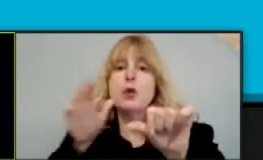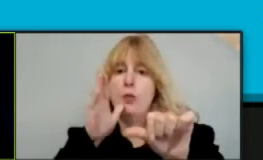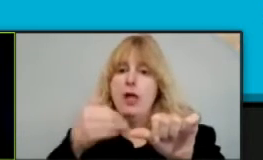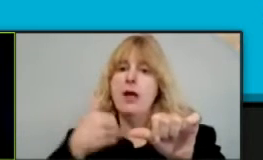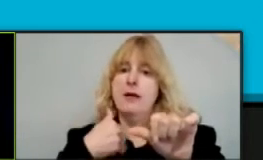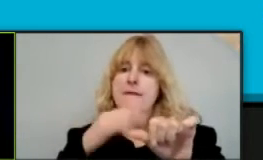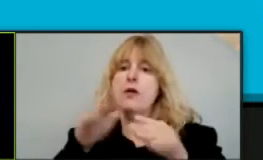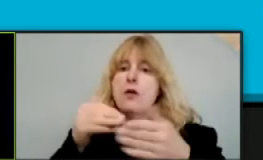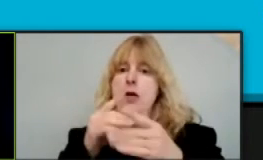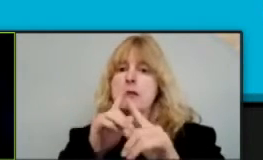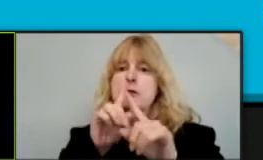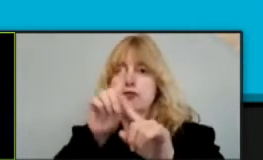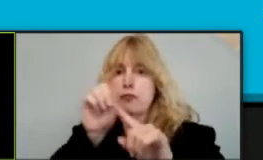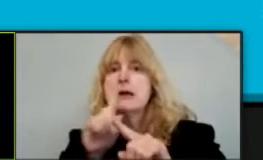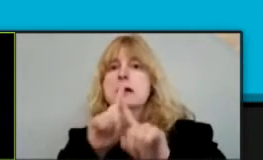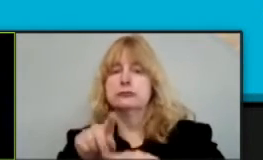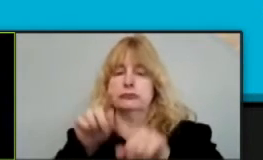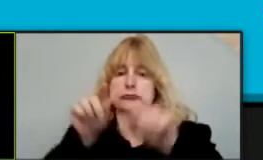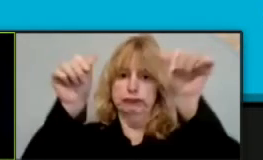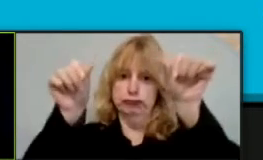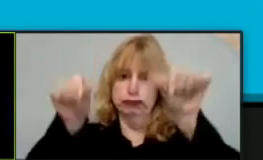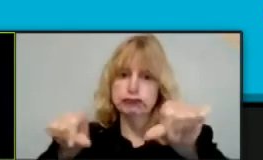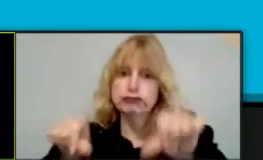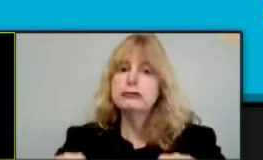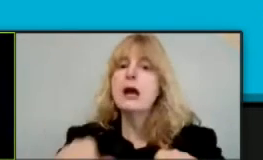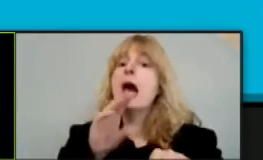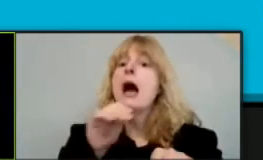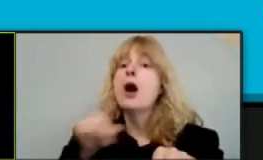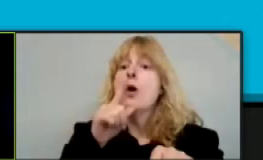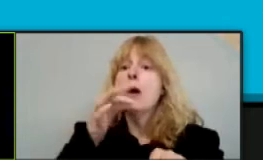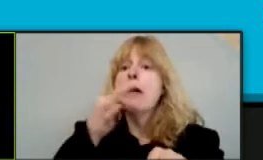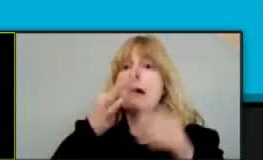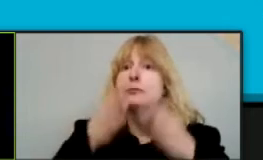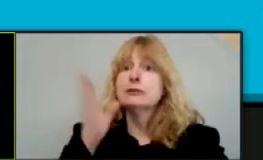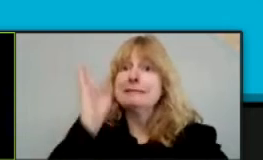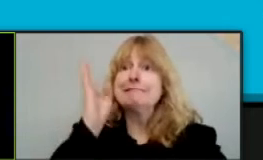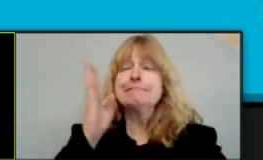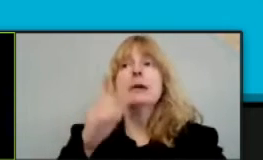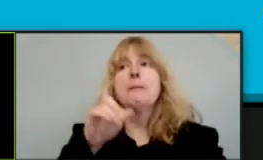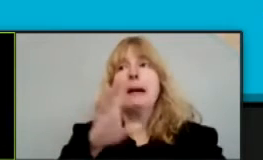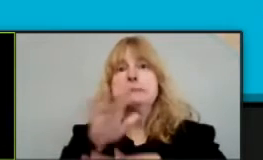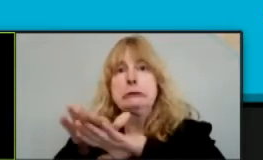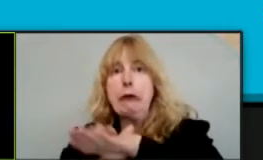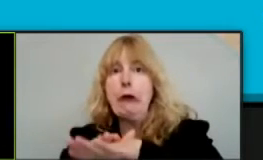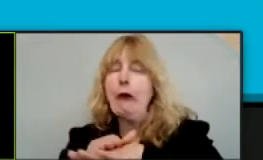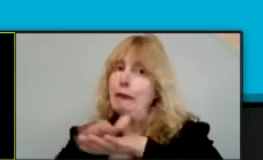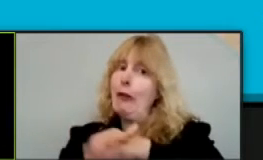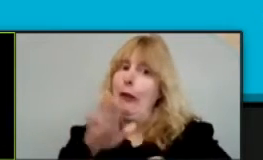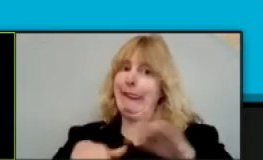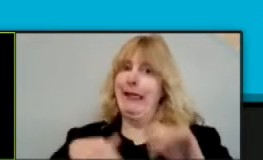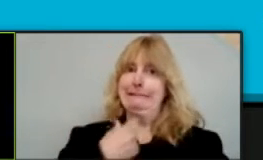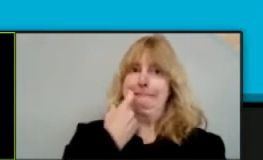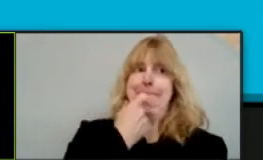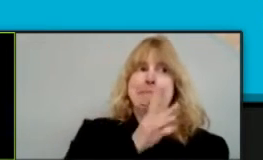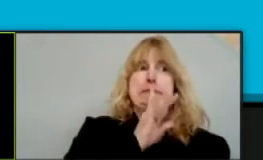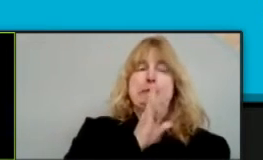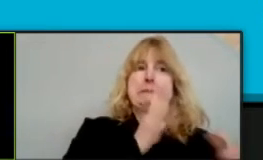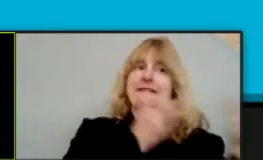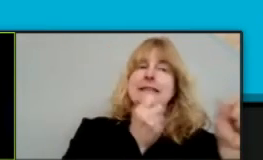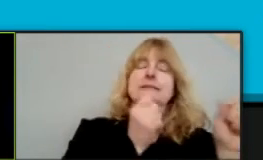our translators, slower than I was just speaking. They want to make sure that